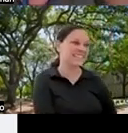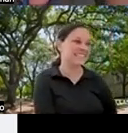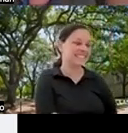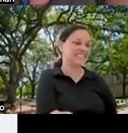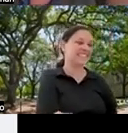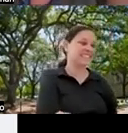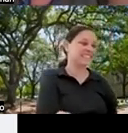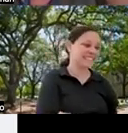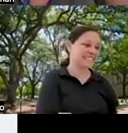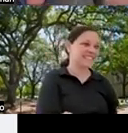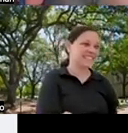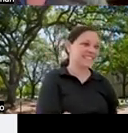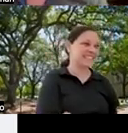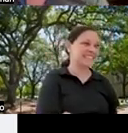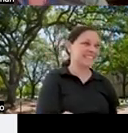Sarah, go ahead.